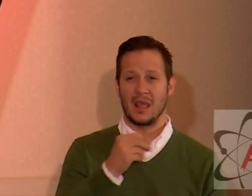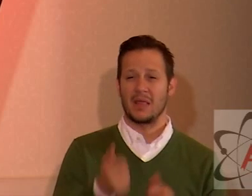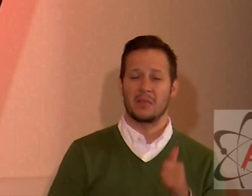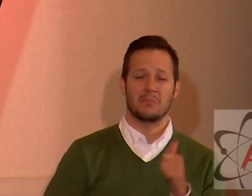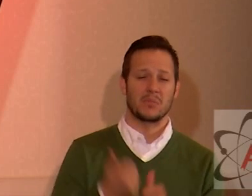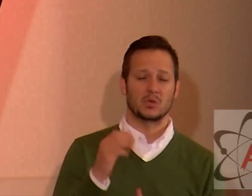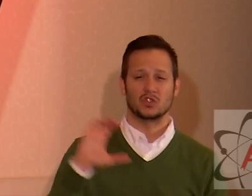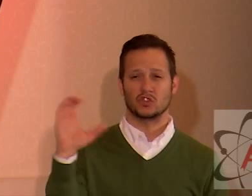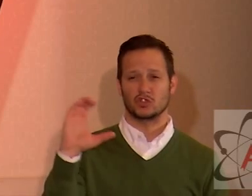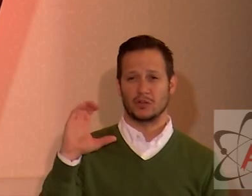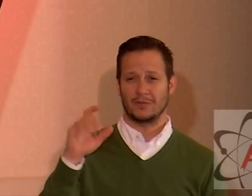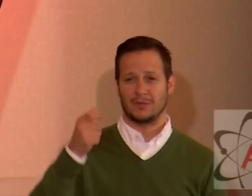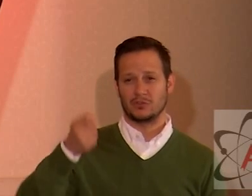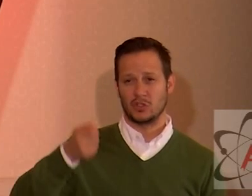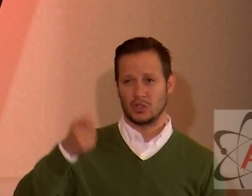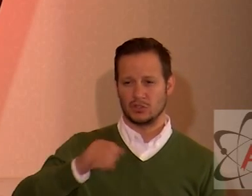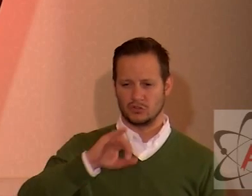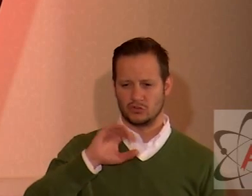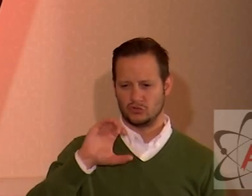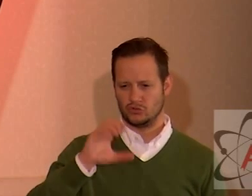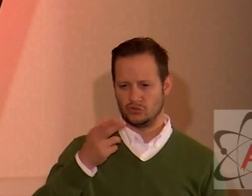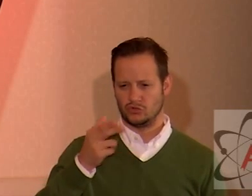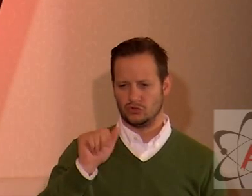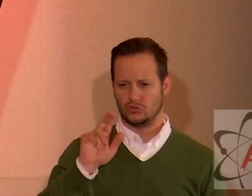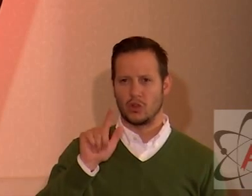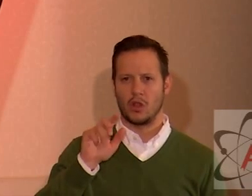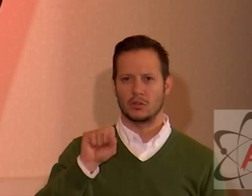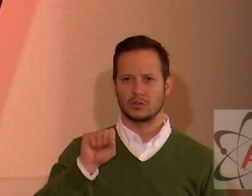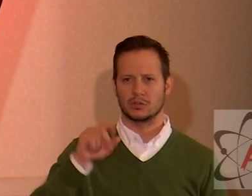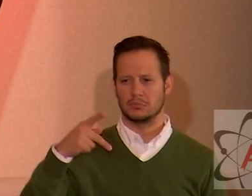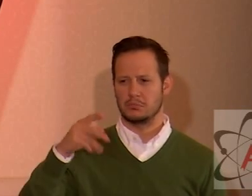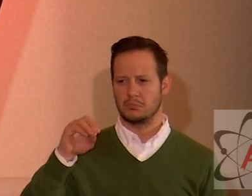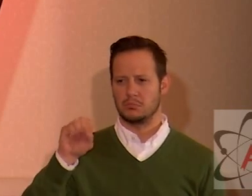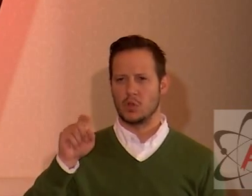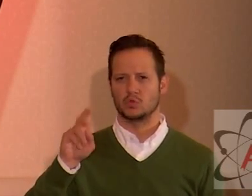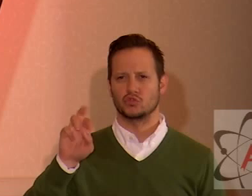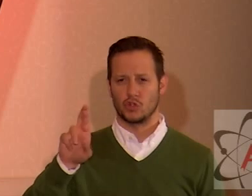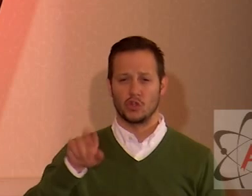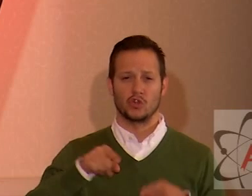in this country, Judge Charles Posner, at the oral argument in the case,